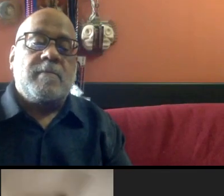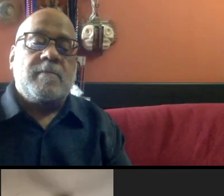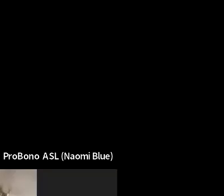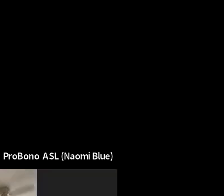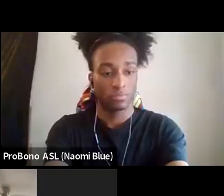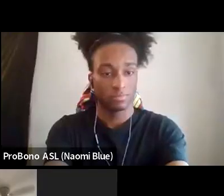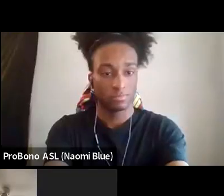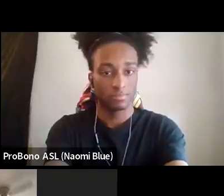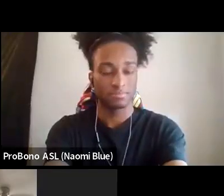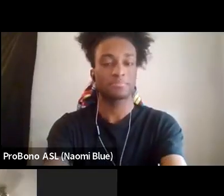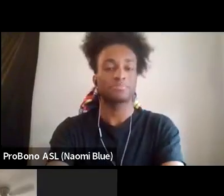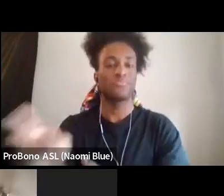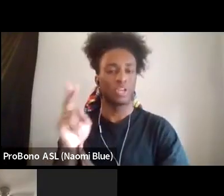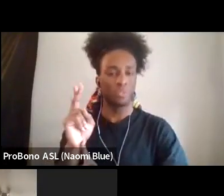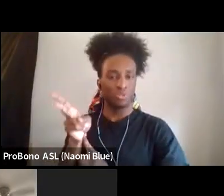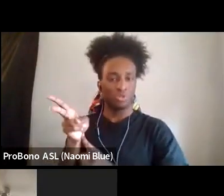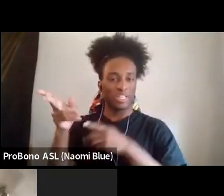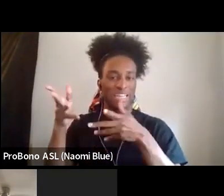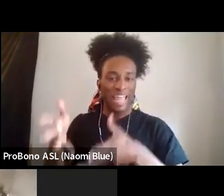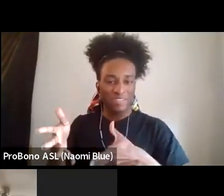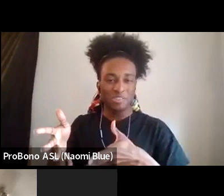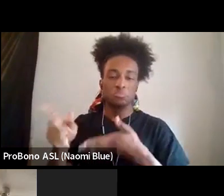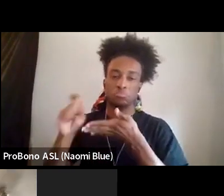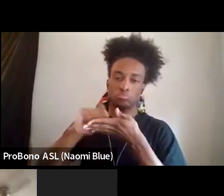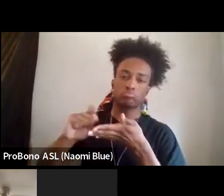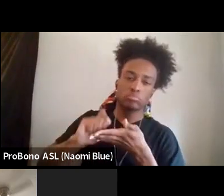We have about two more minutes.